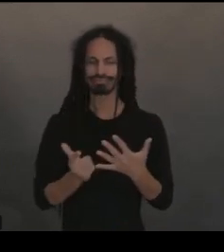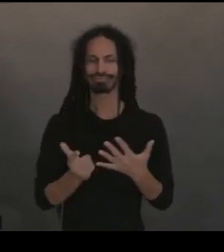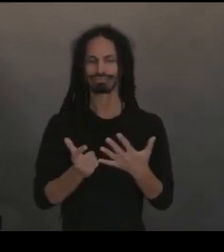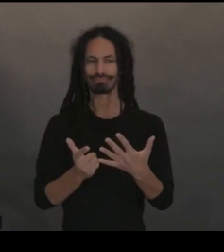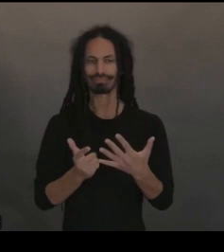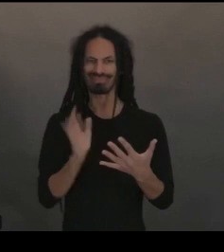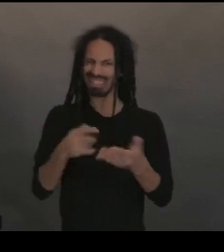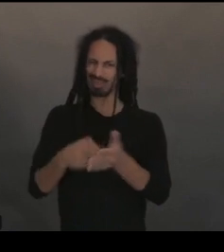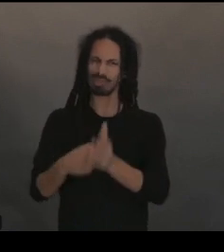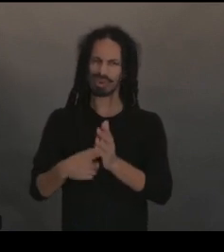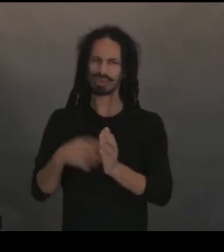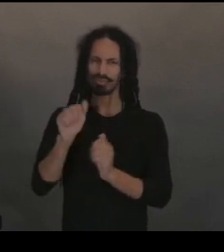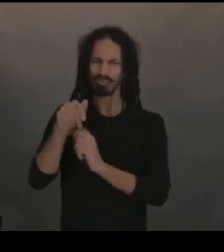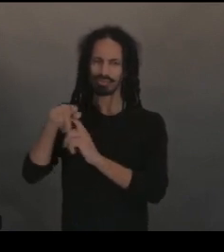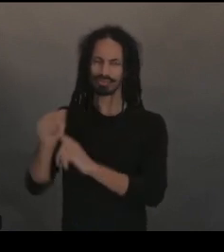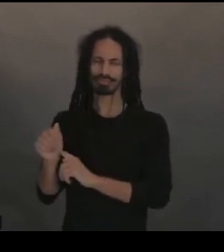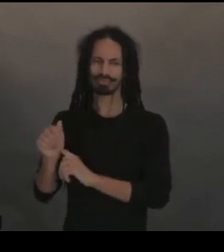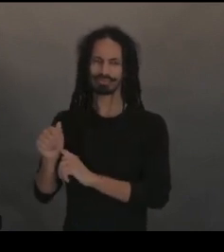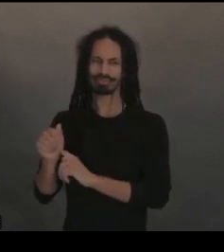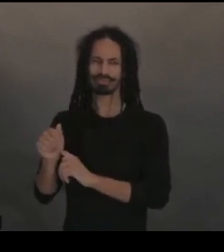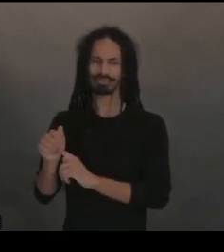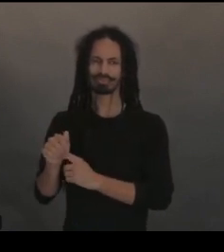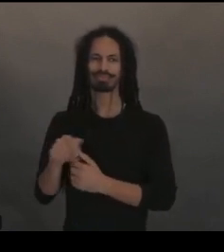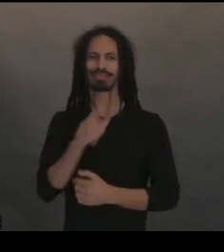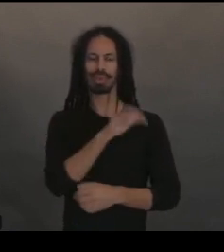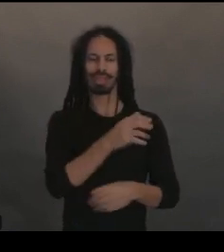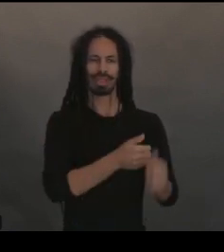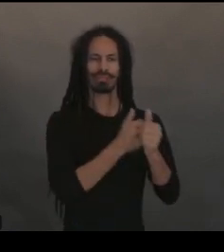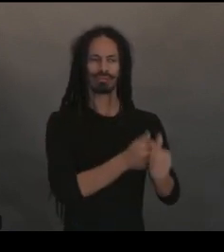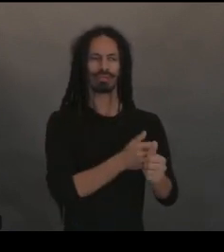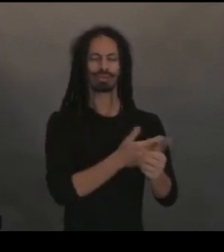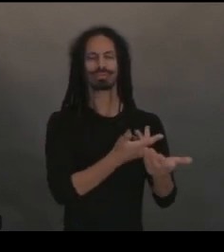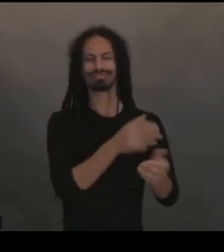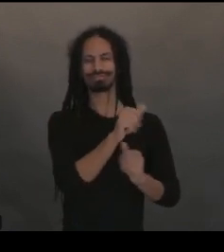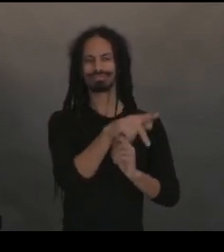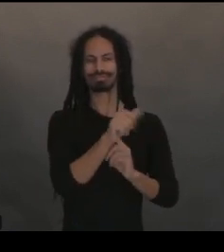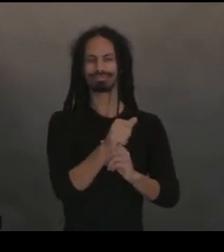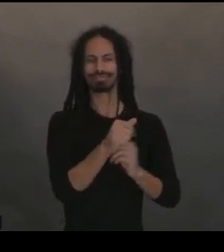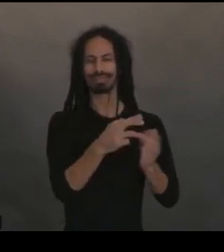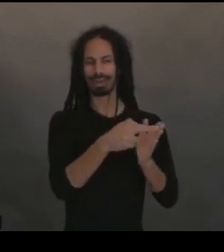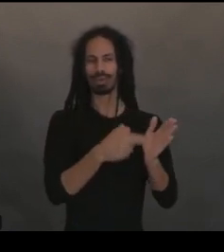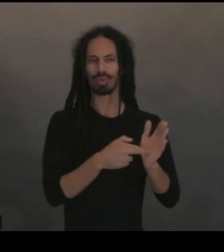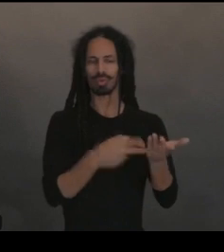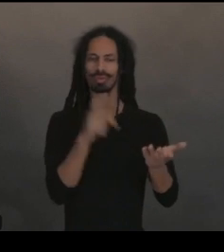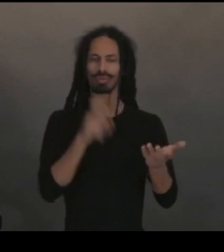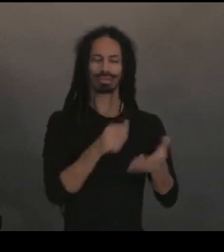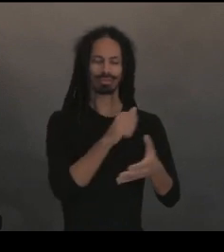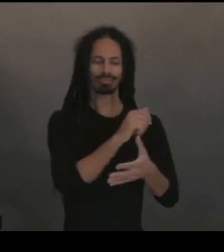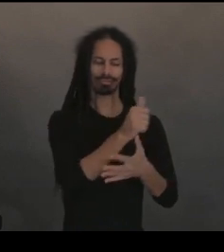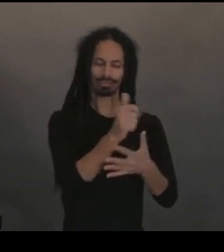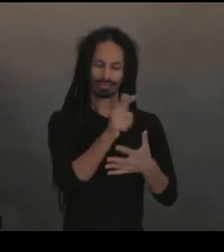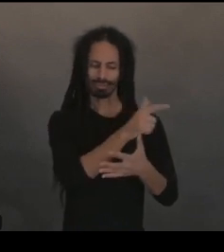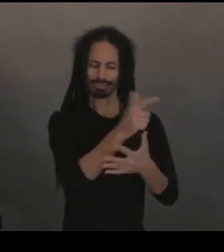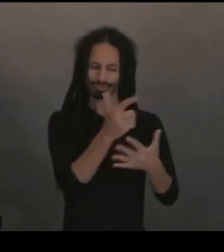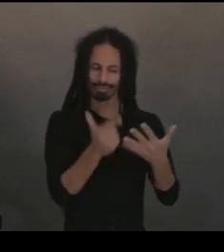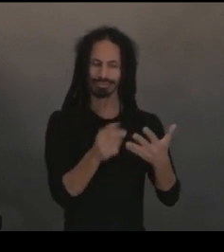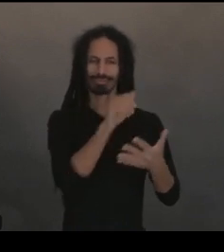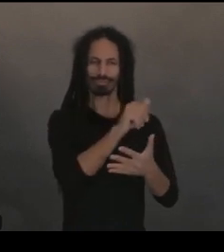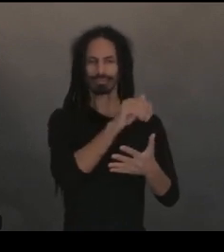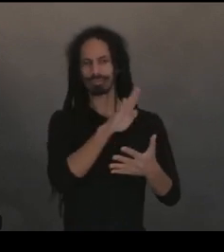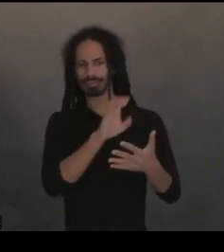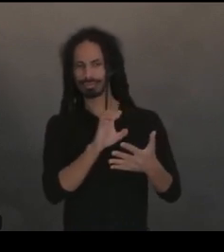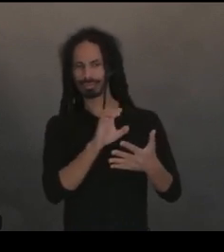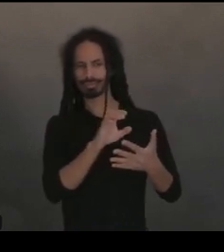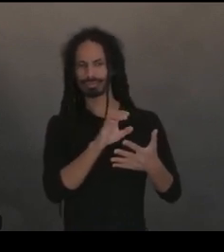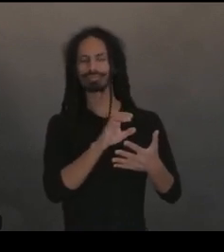we have it listed alphabetically with first the journal article based on Pittem coming before Stenger,